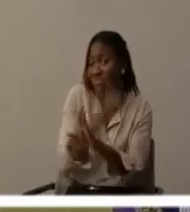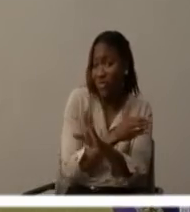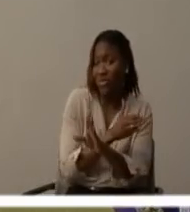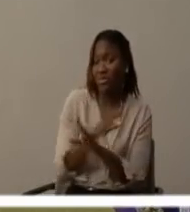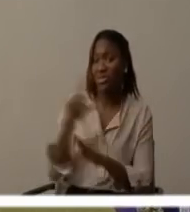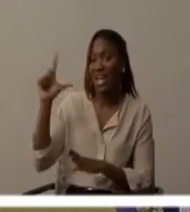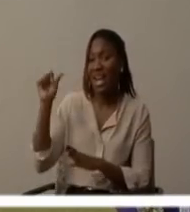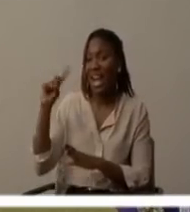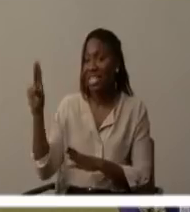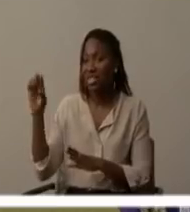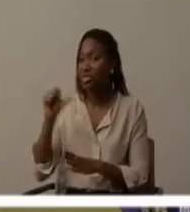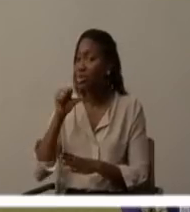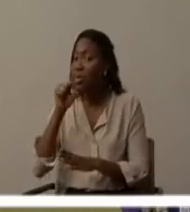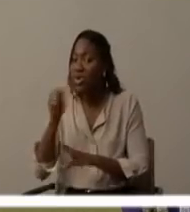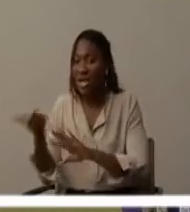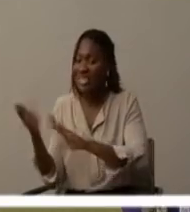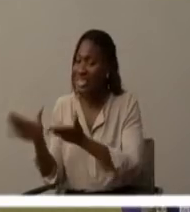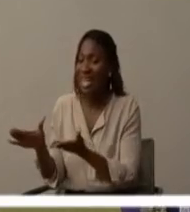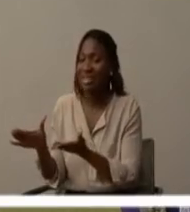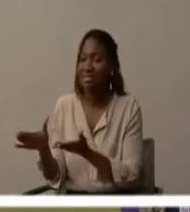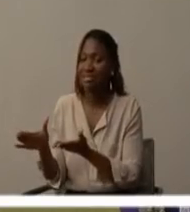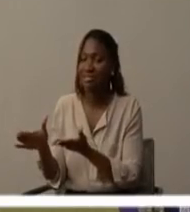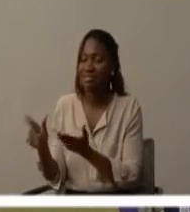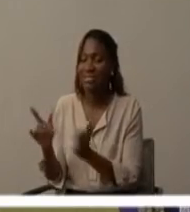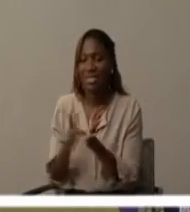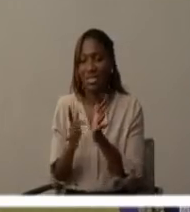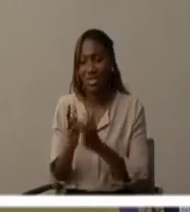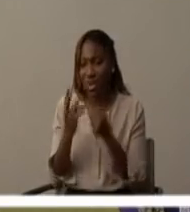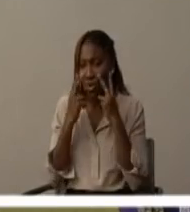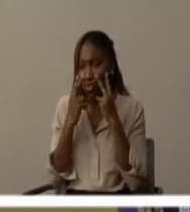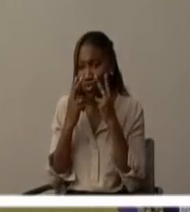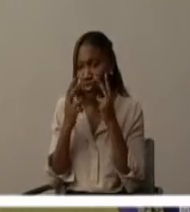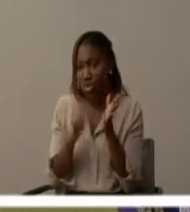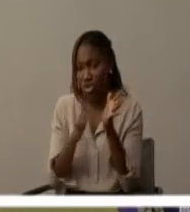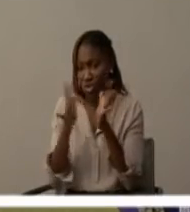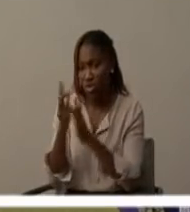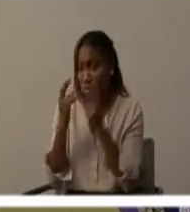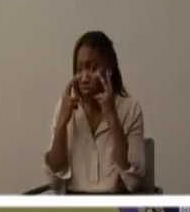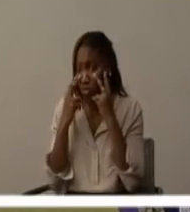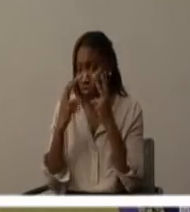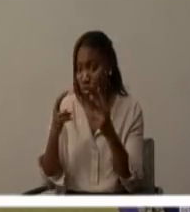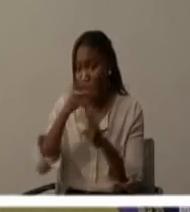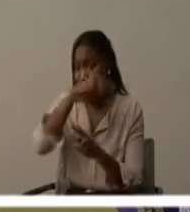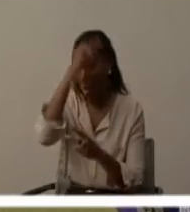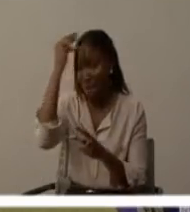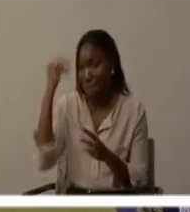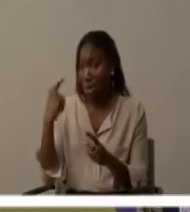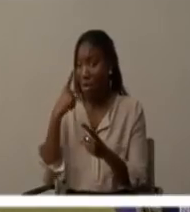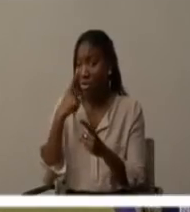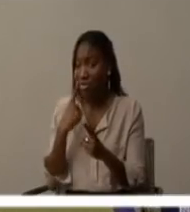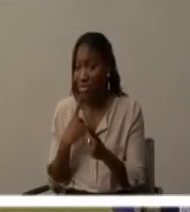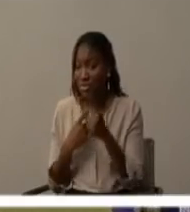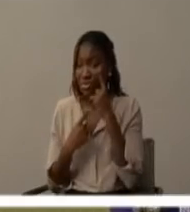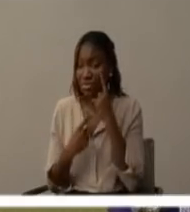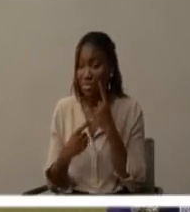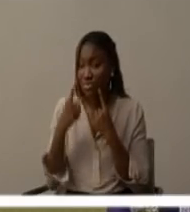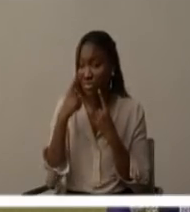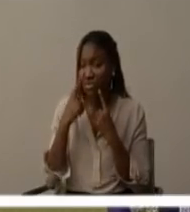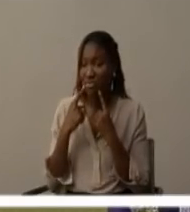died." At the sight of her tears and those of the Jews who had followed her, Jesus said